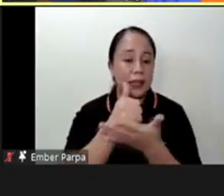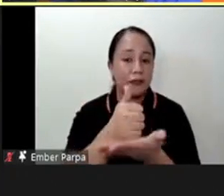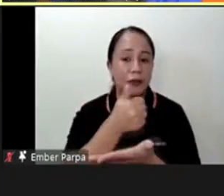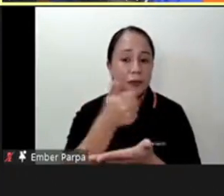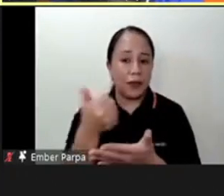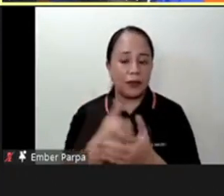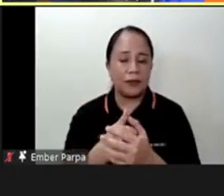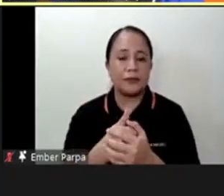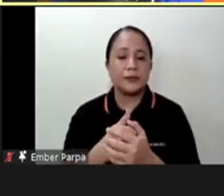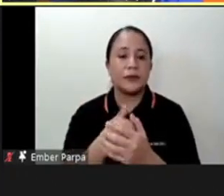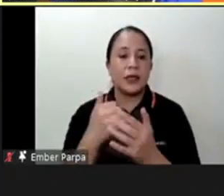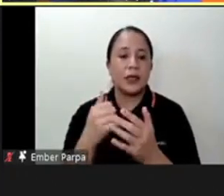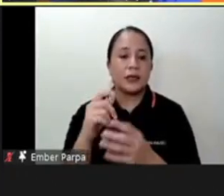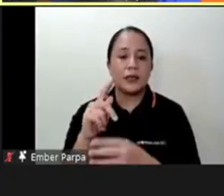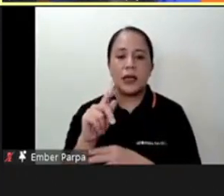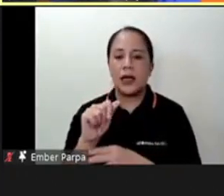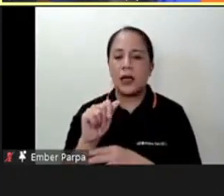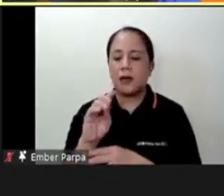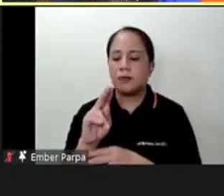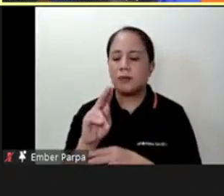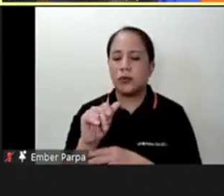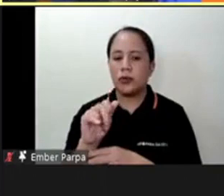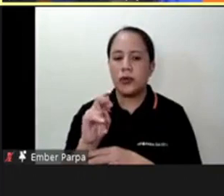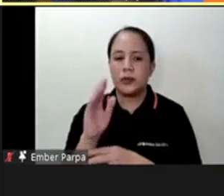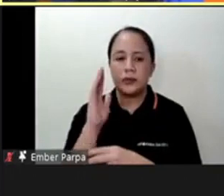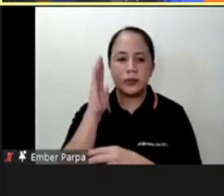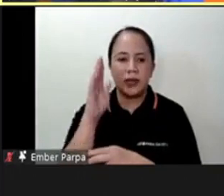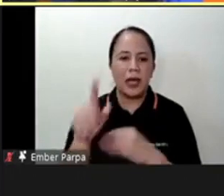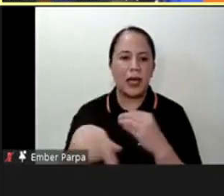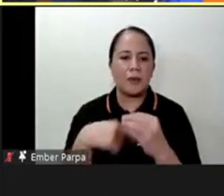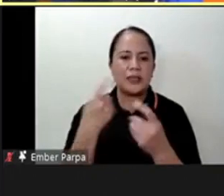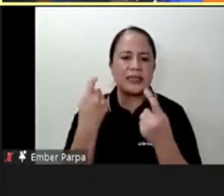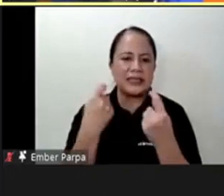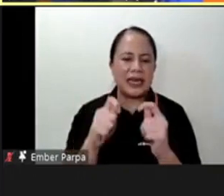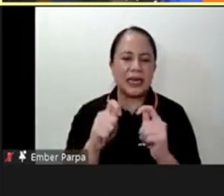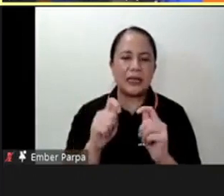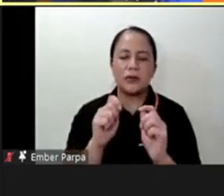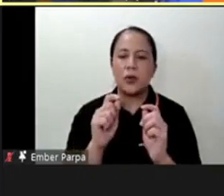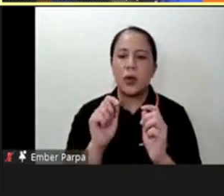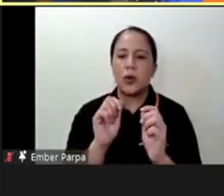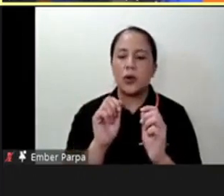others. And kabuluhan at kinabukasan is about trying to make meaning